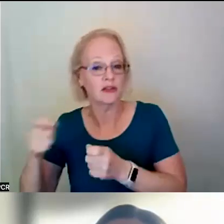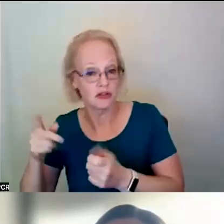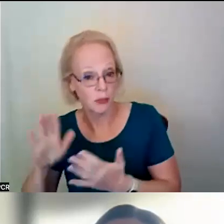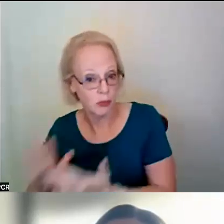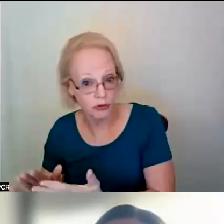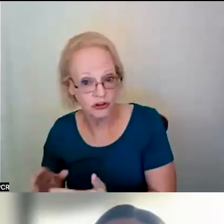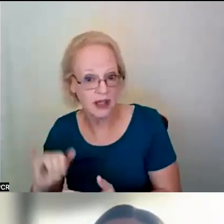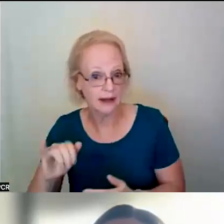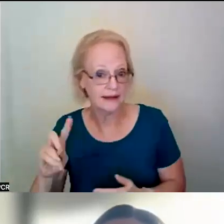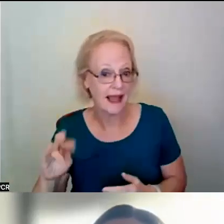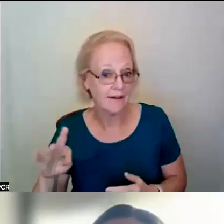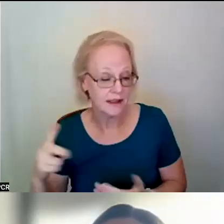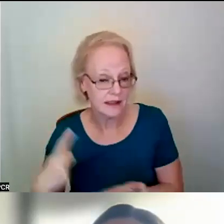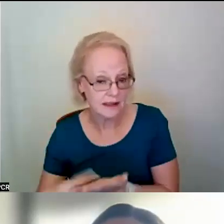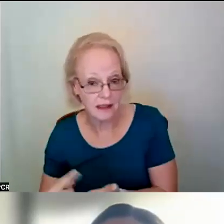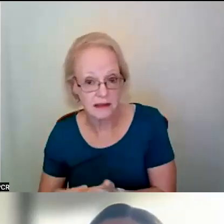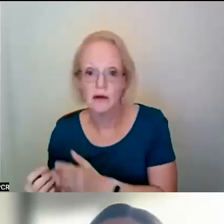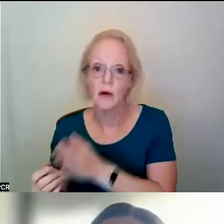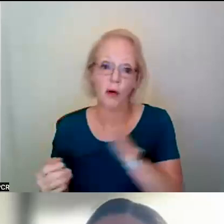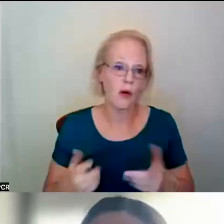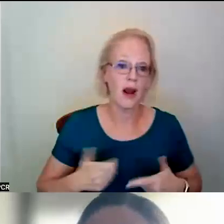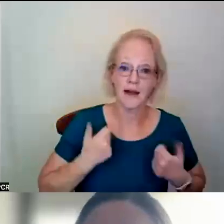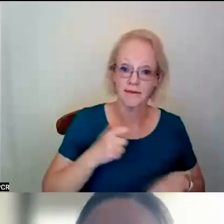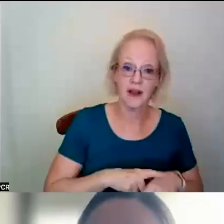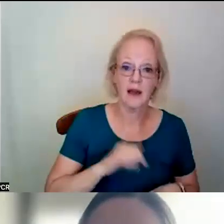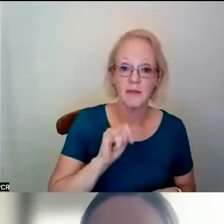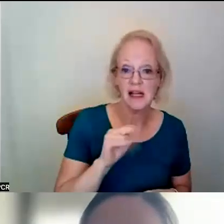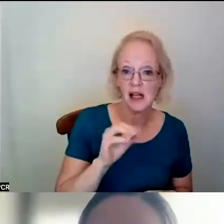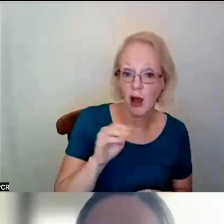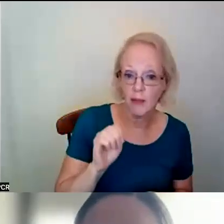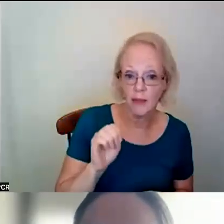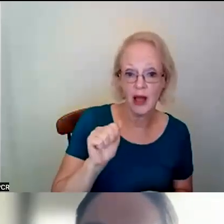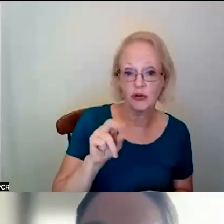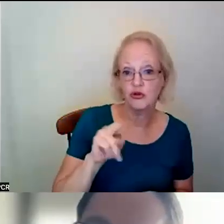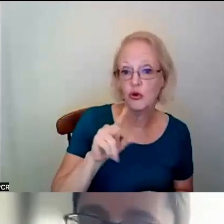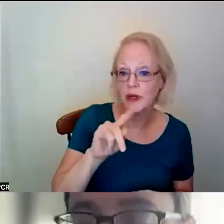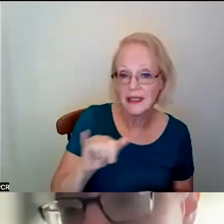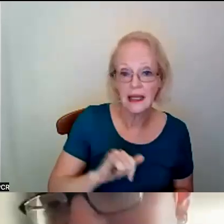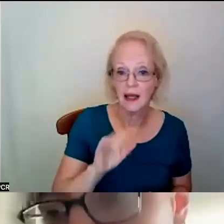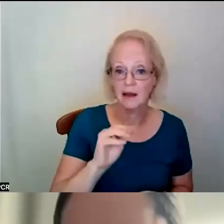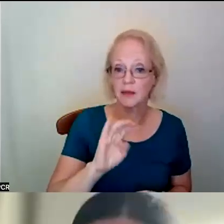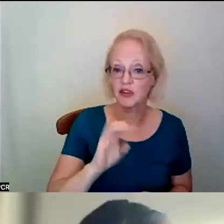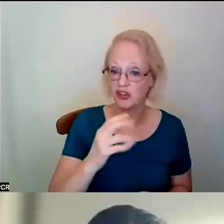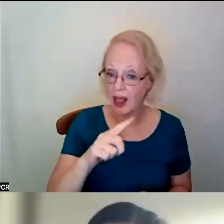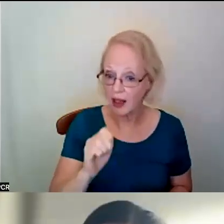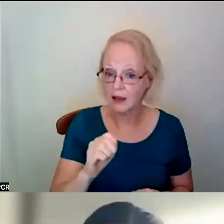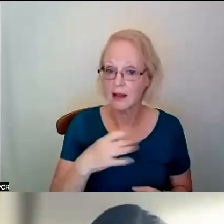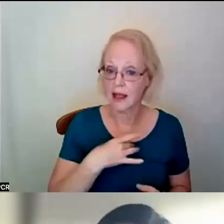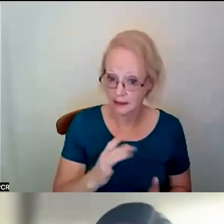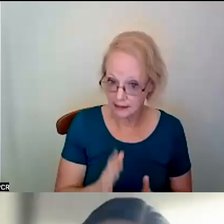David discussed, or a lifetime income annuity, as Michelle